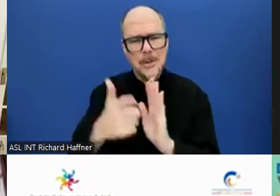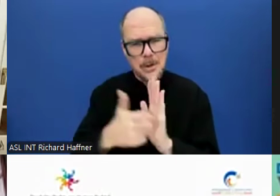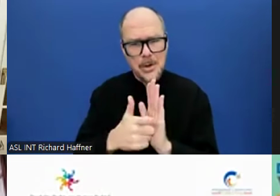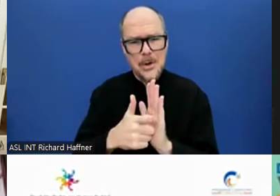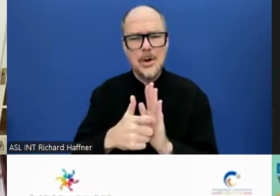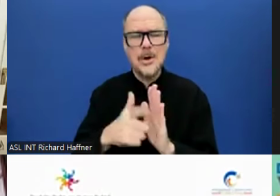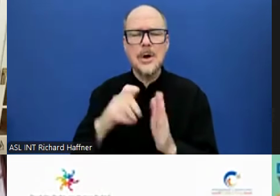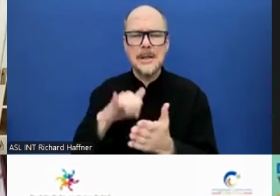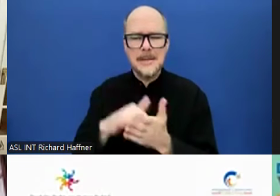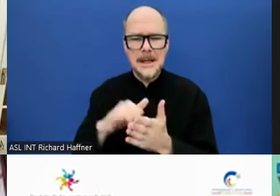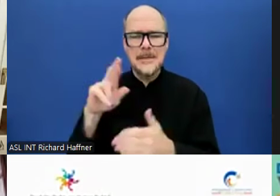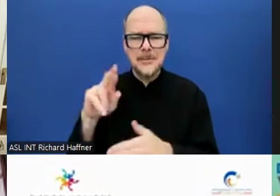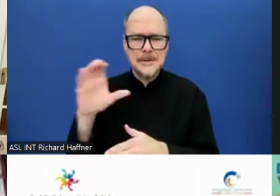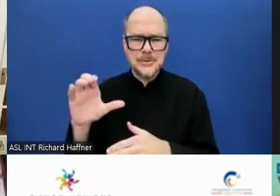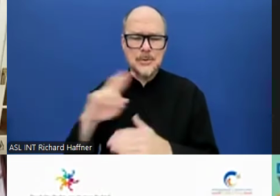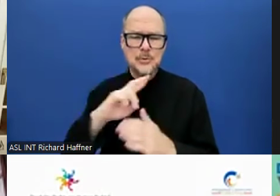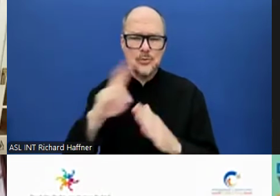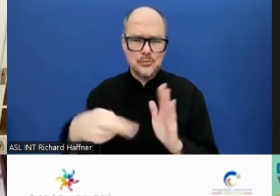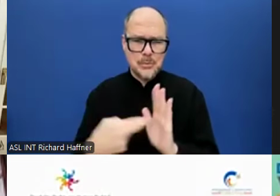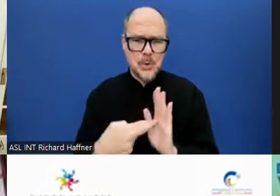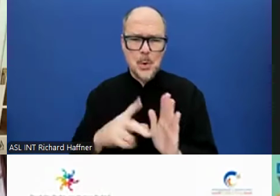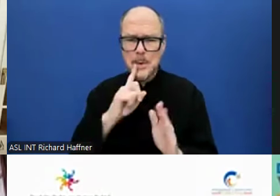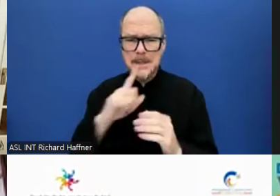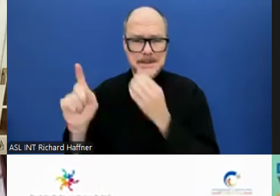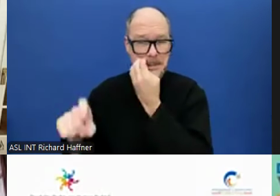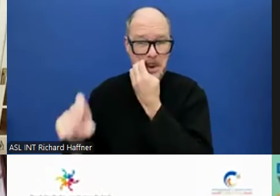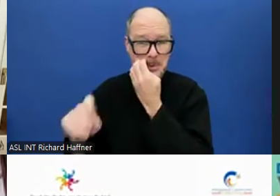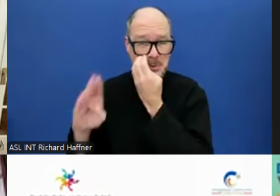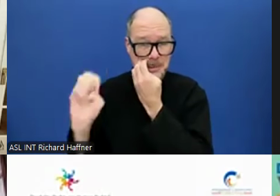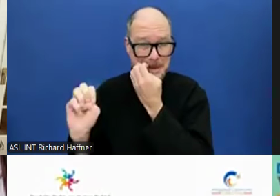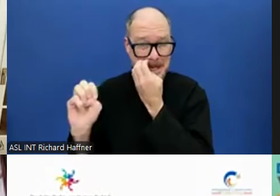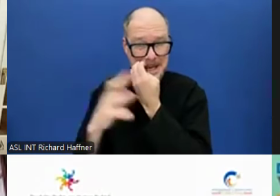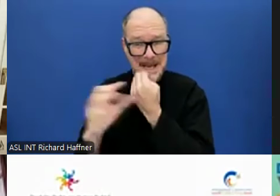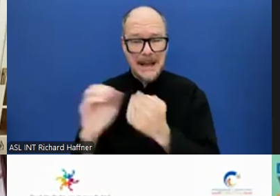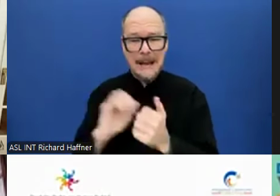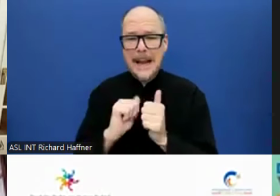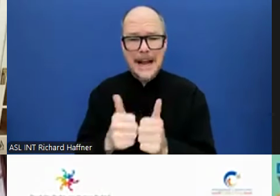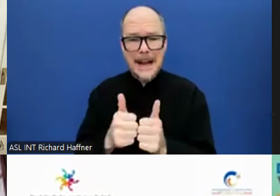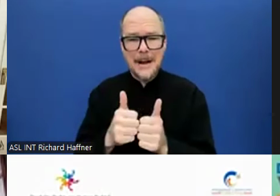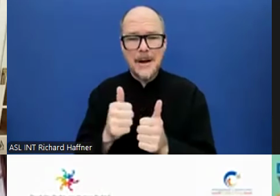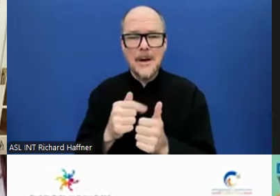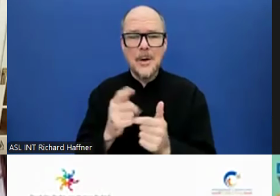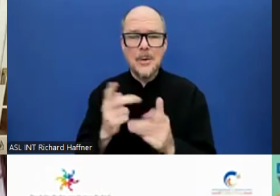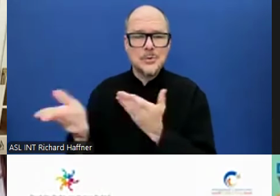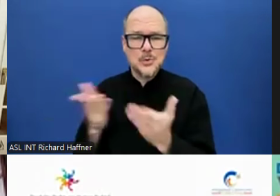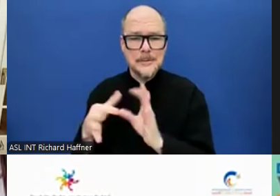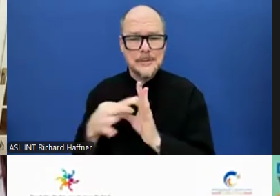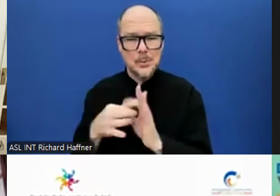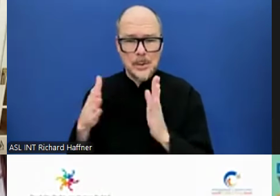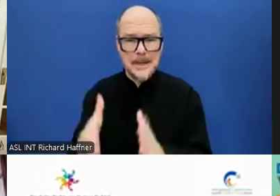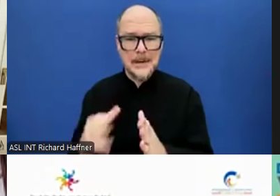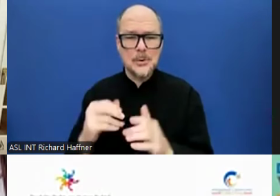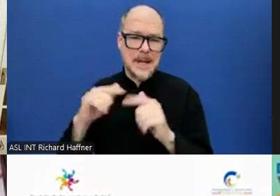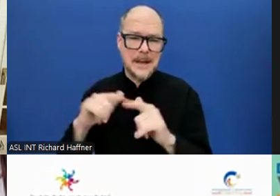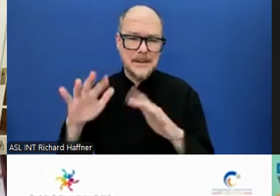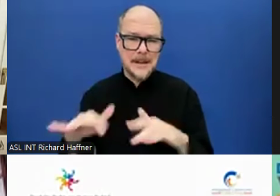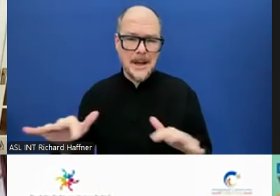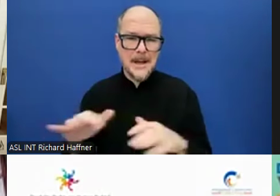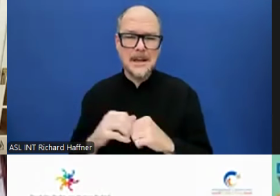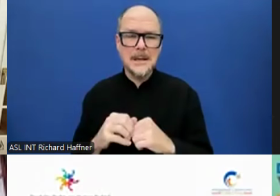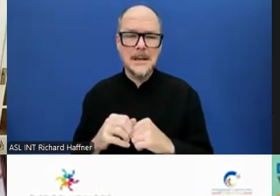centers' role is supposed to be, like how are regional centers as service coordinators and the like,